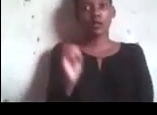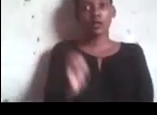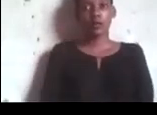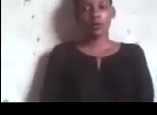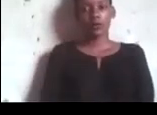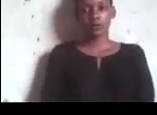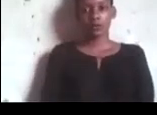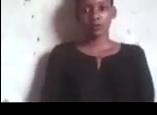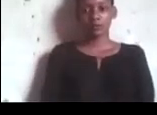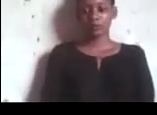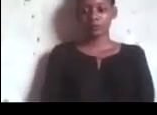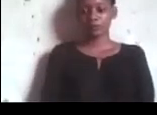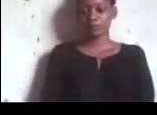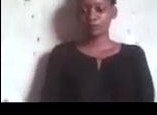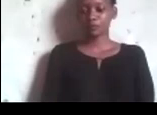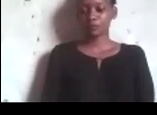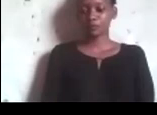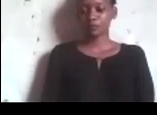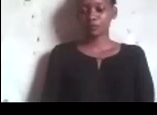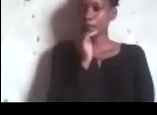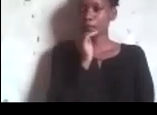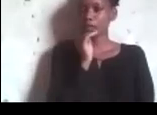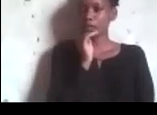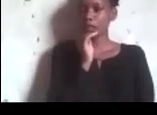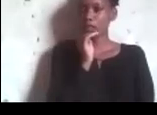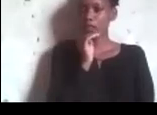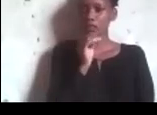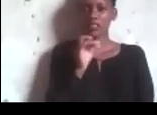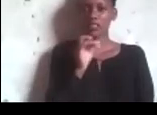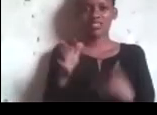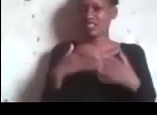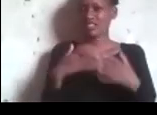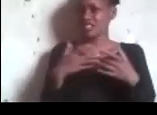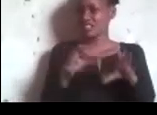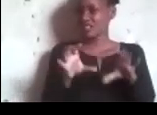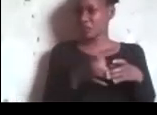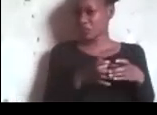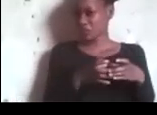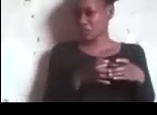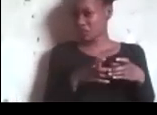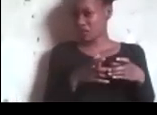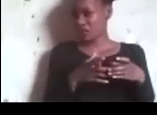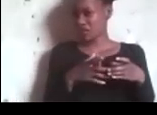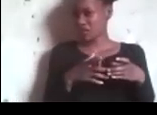So this means that any party to the mediation may